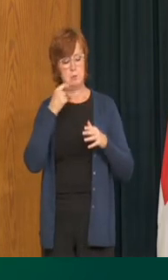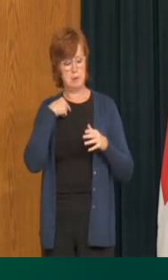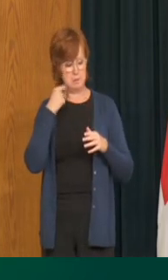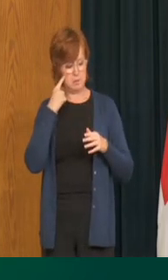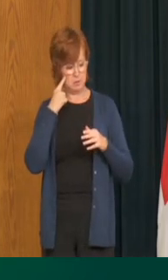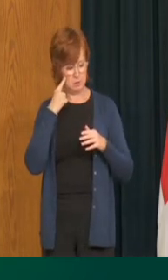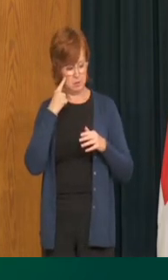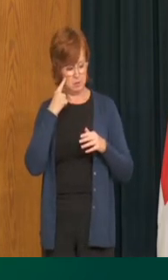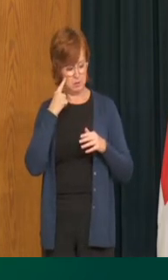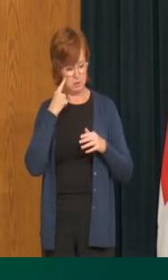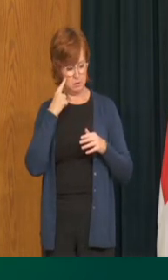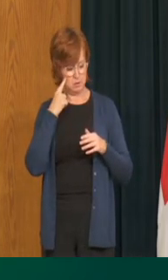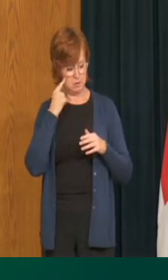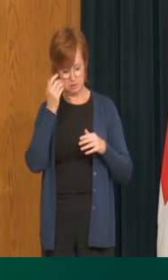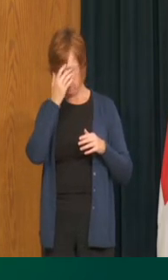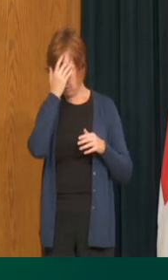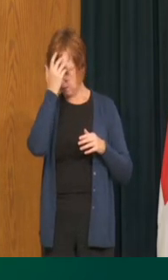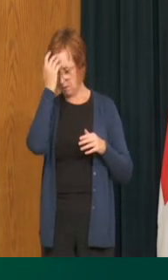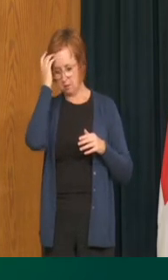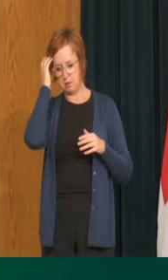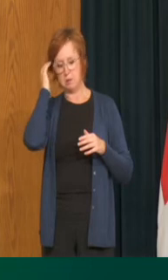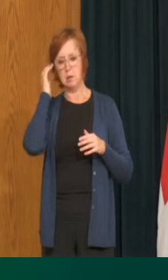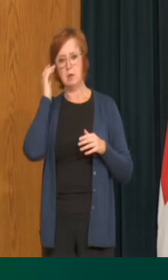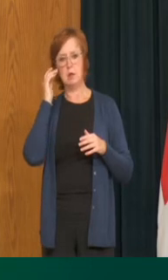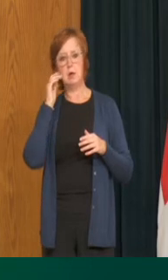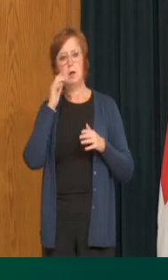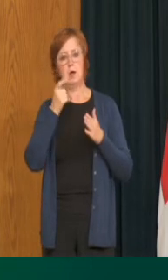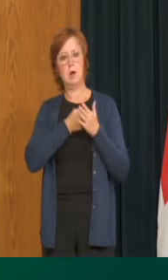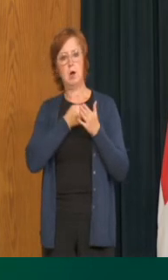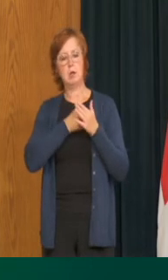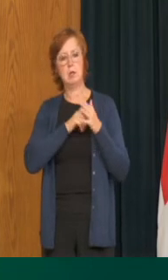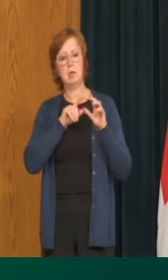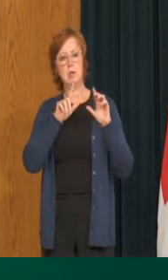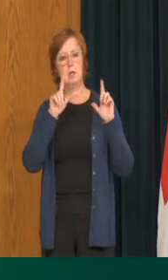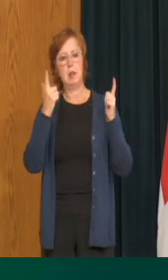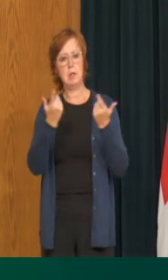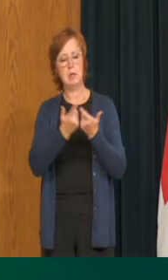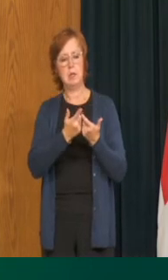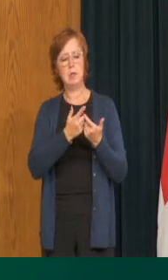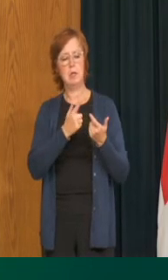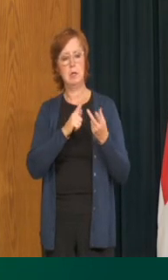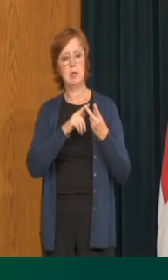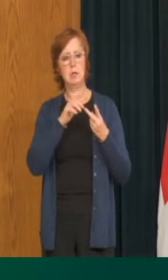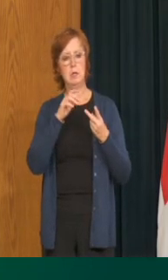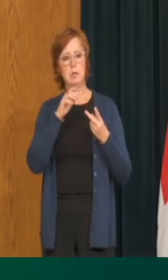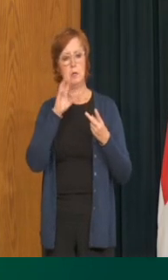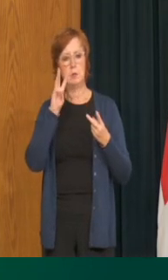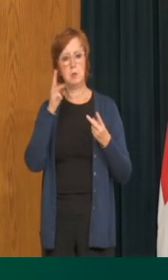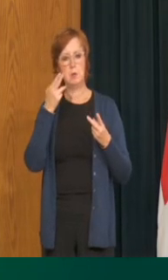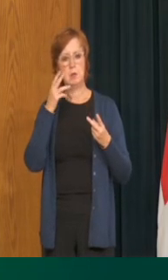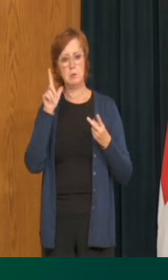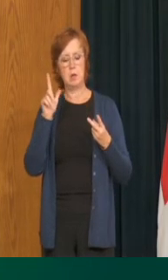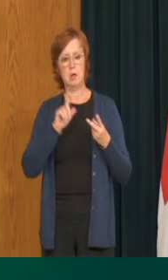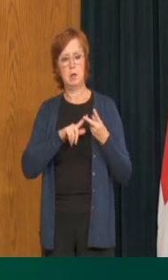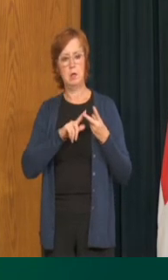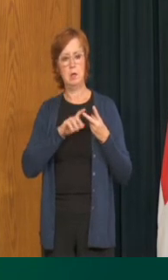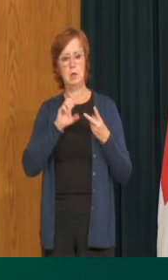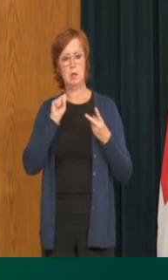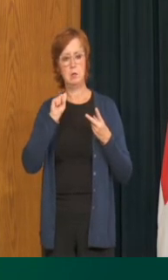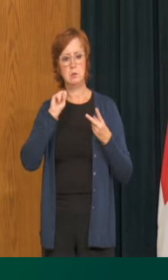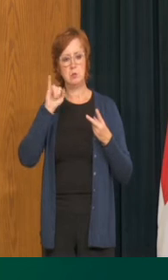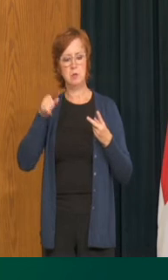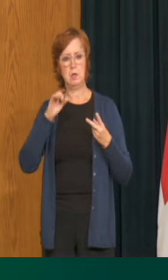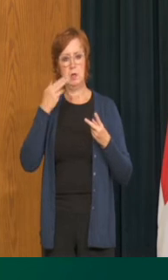around some of our gate-driven leagues. The SJHL, some of our the WHL even. There was much discussion